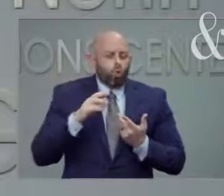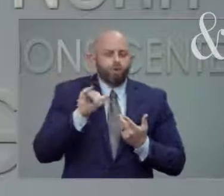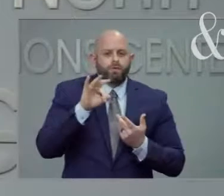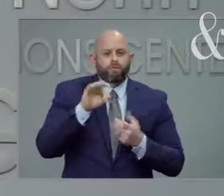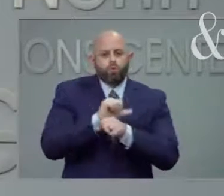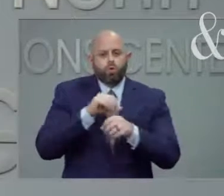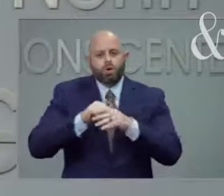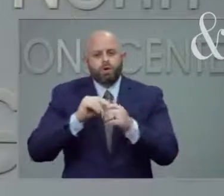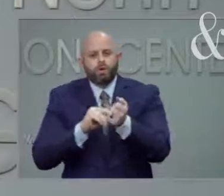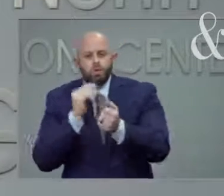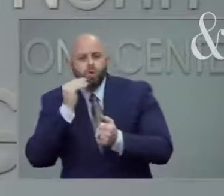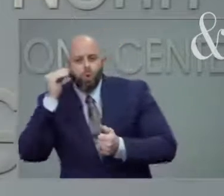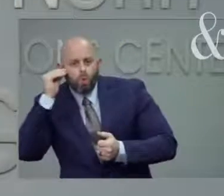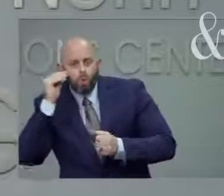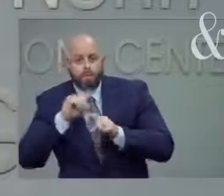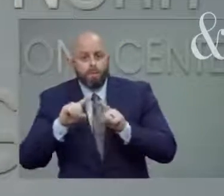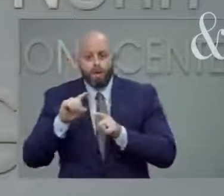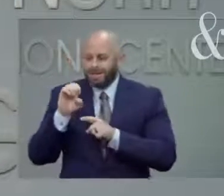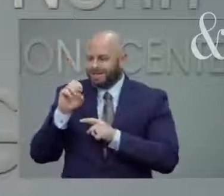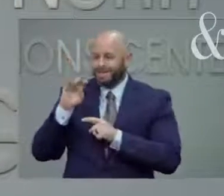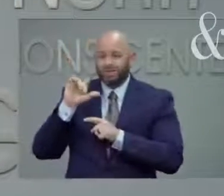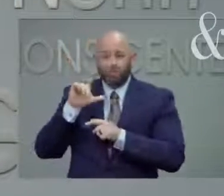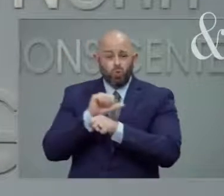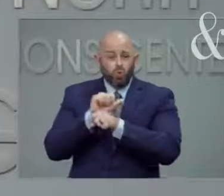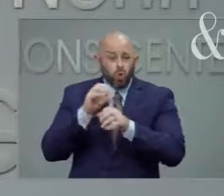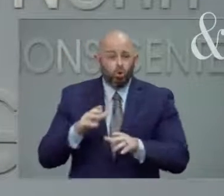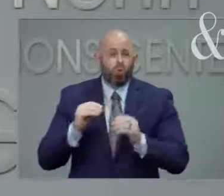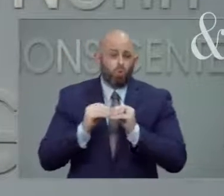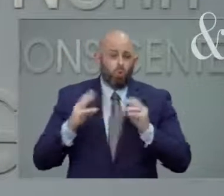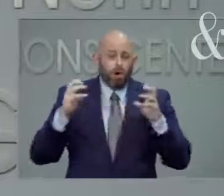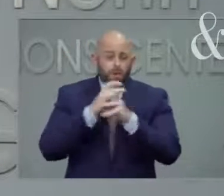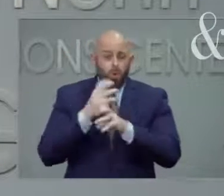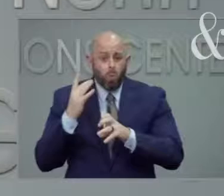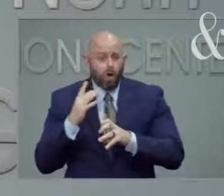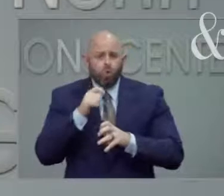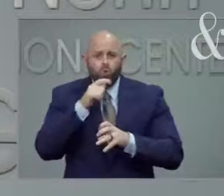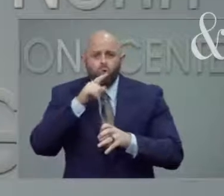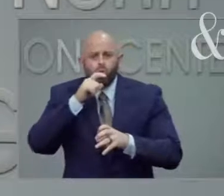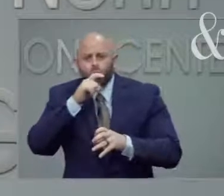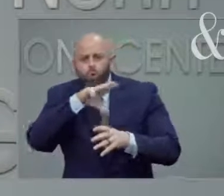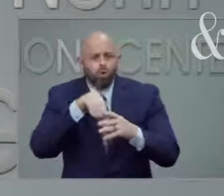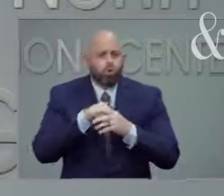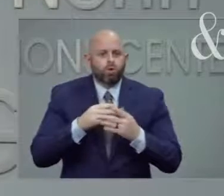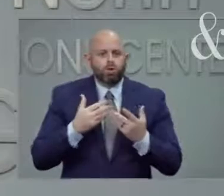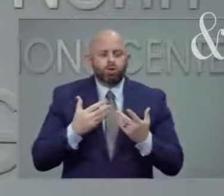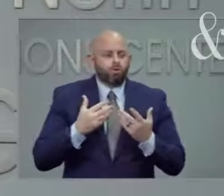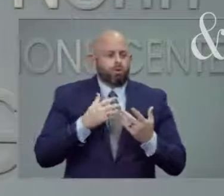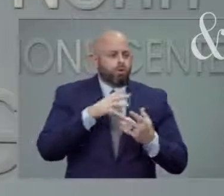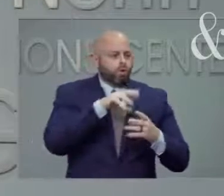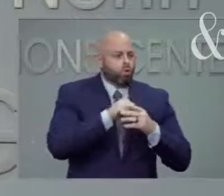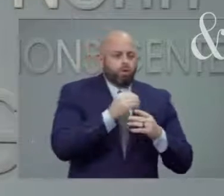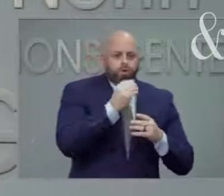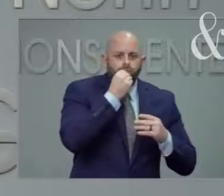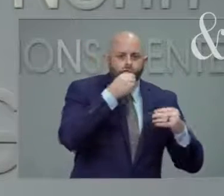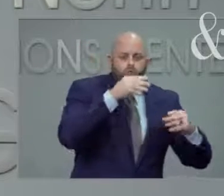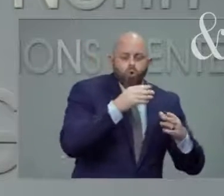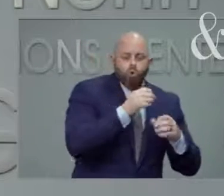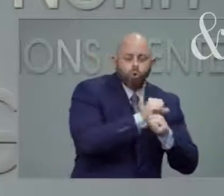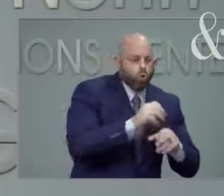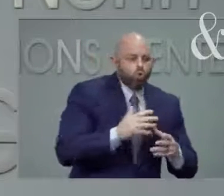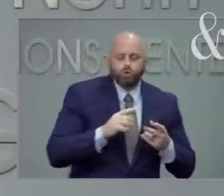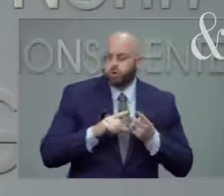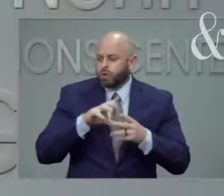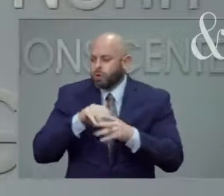essential worker category is much more complicated because it's a lot of people who are doing very important